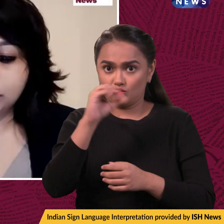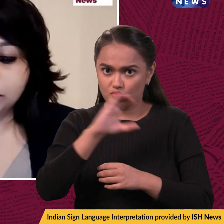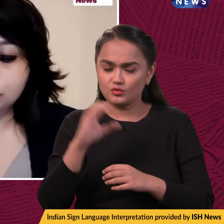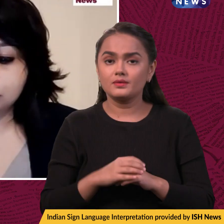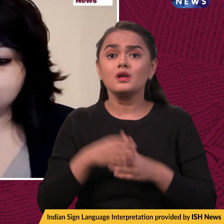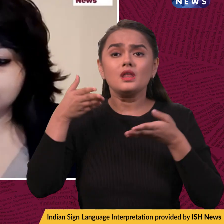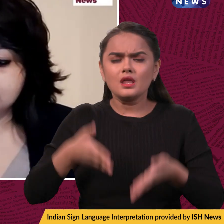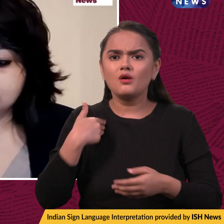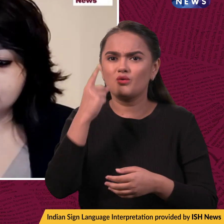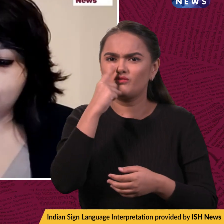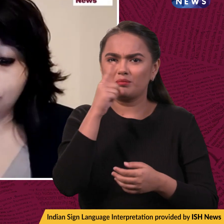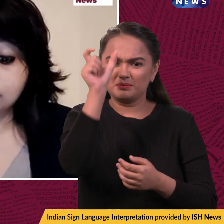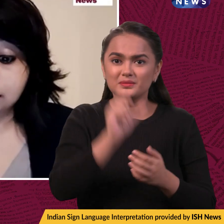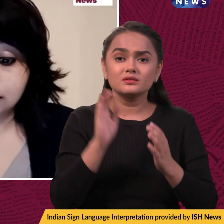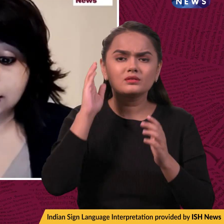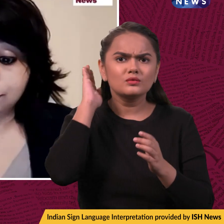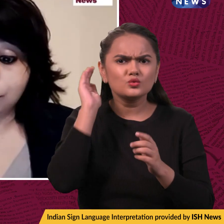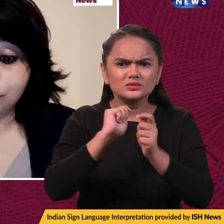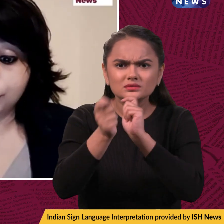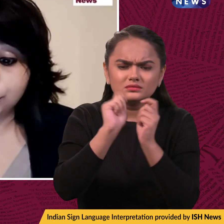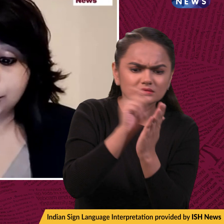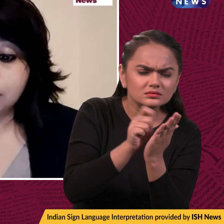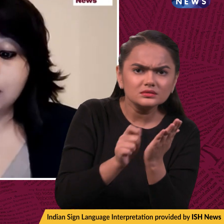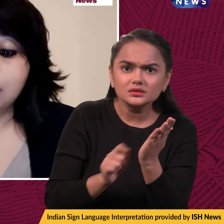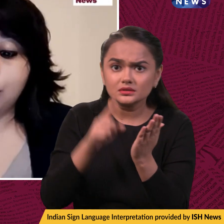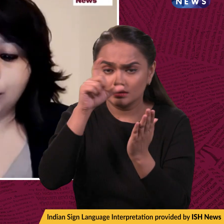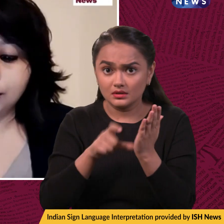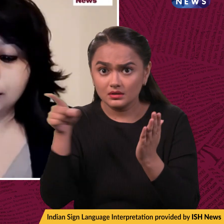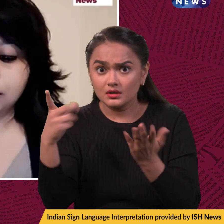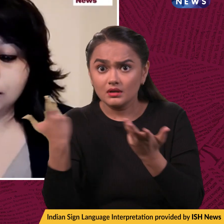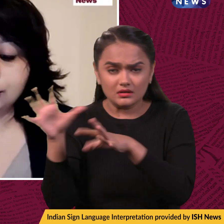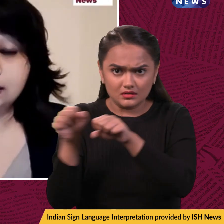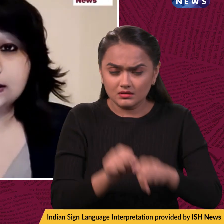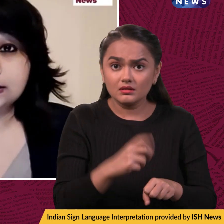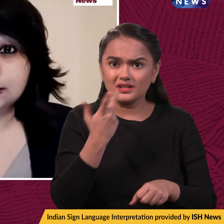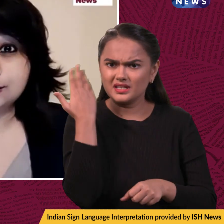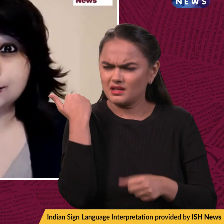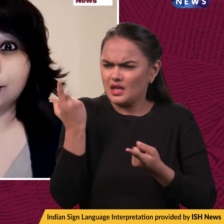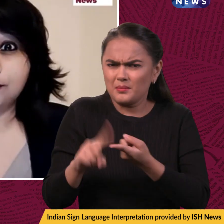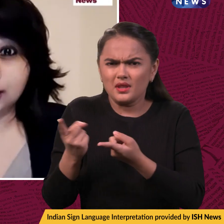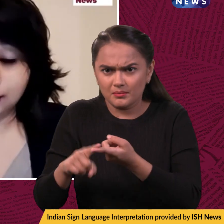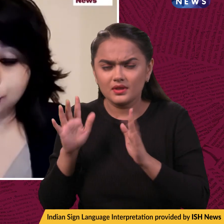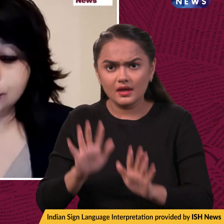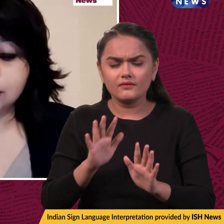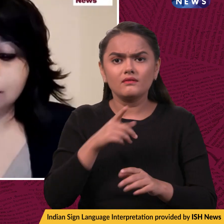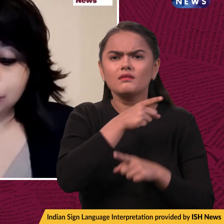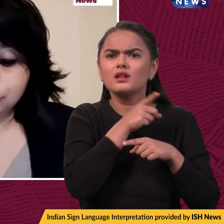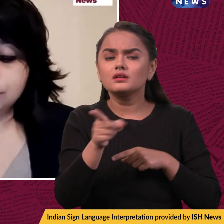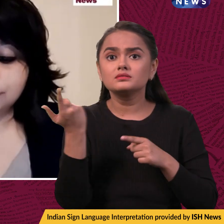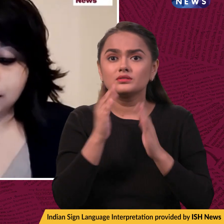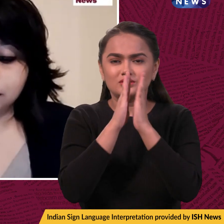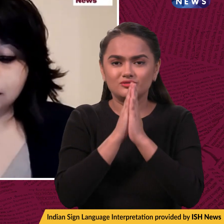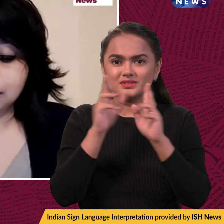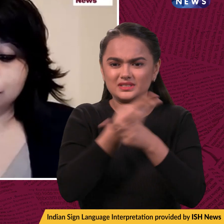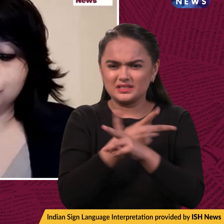2 women journalists who were detained on Sunday for reporting on recent instances of alleged